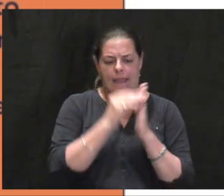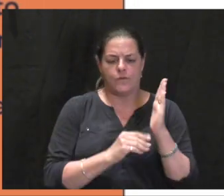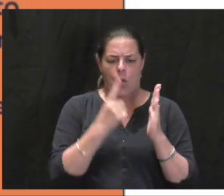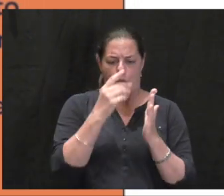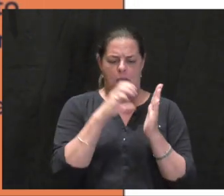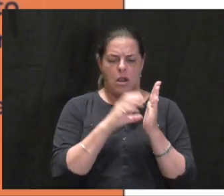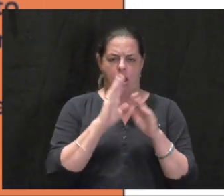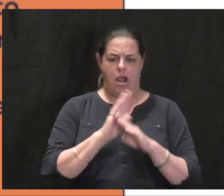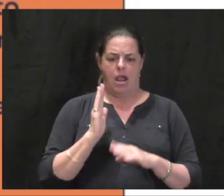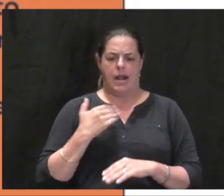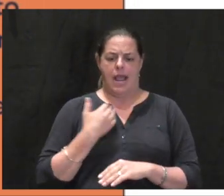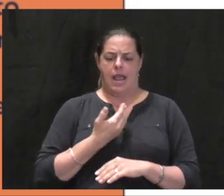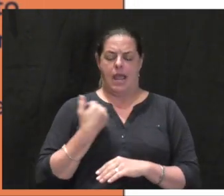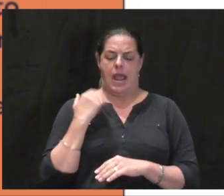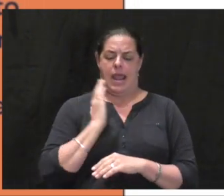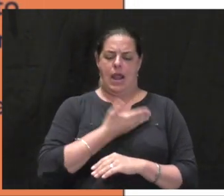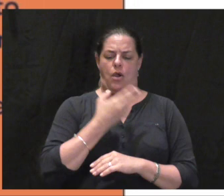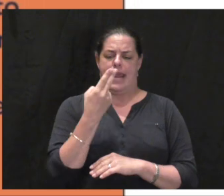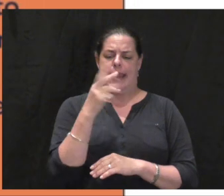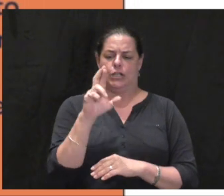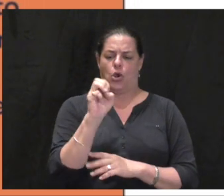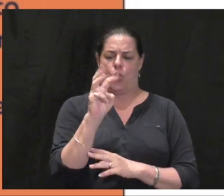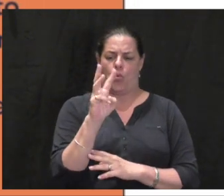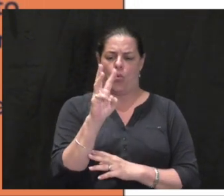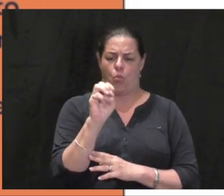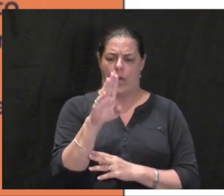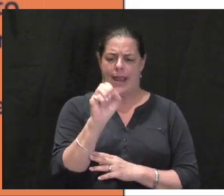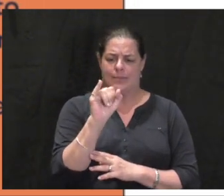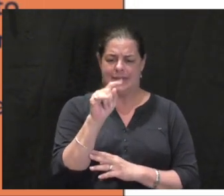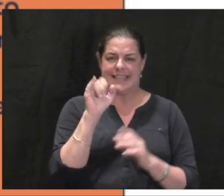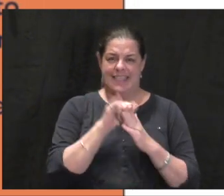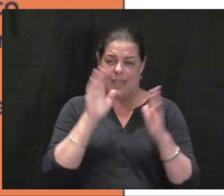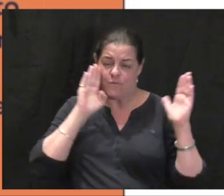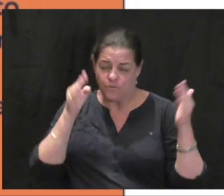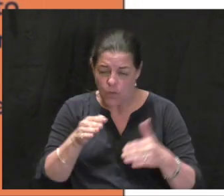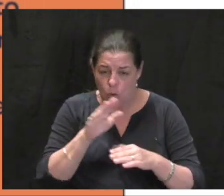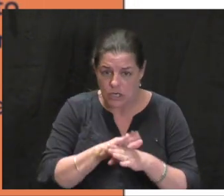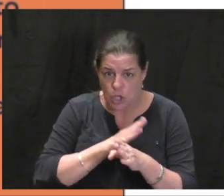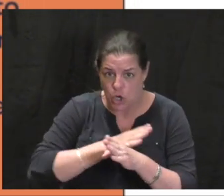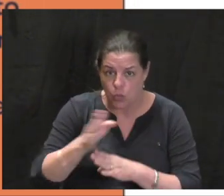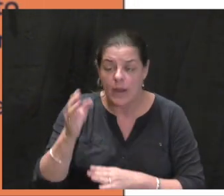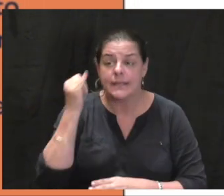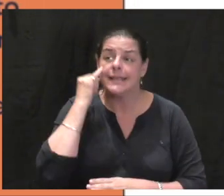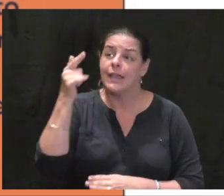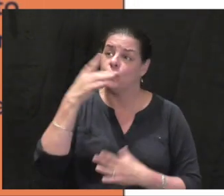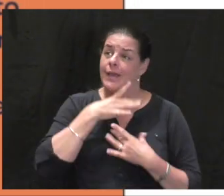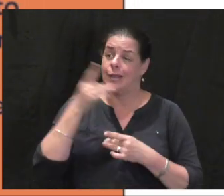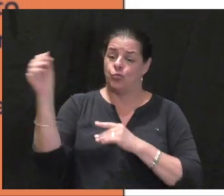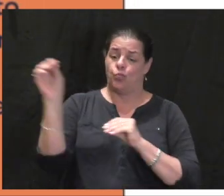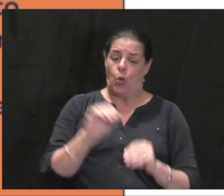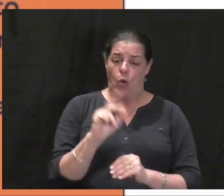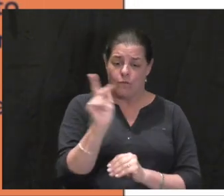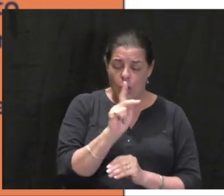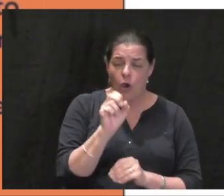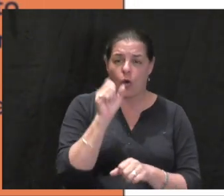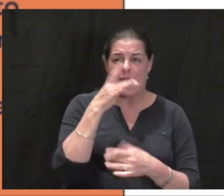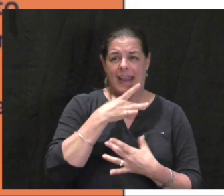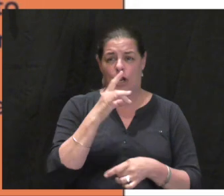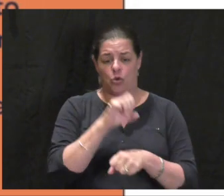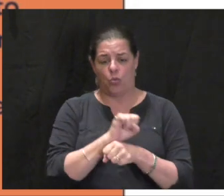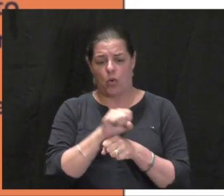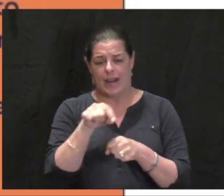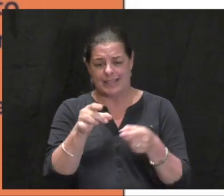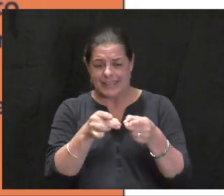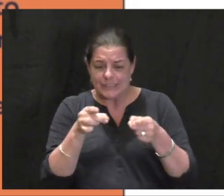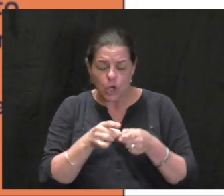if you're just interested in knowing what it's like to work for our district. All of that information is now in one space and in one place. The other nice thing is that it was